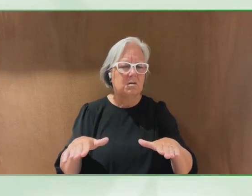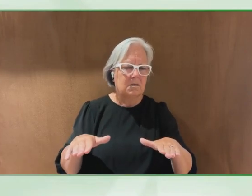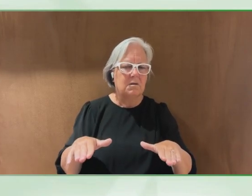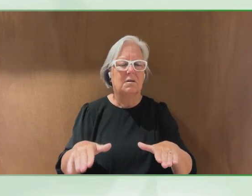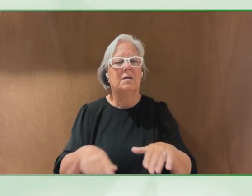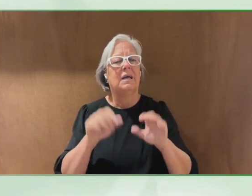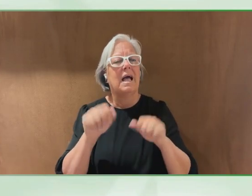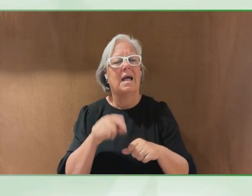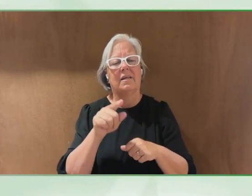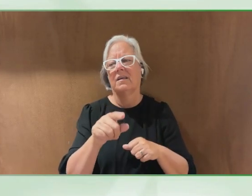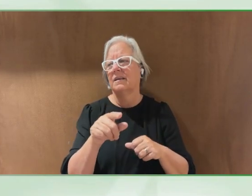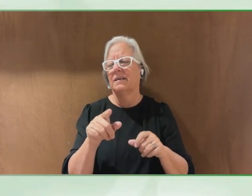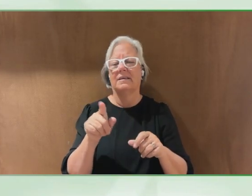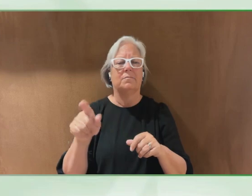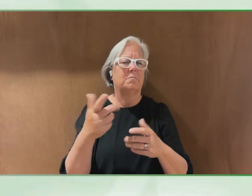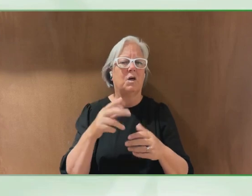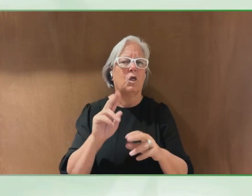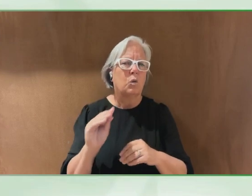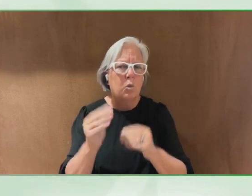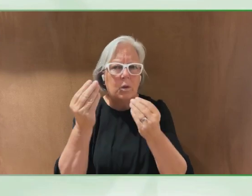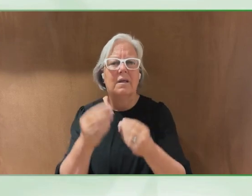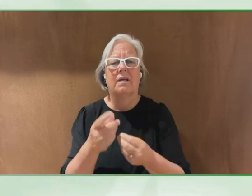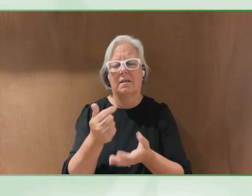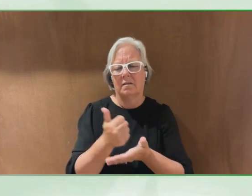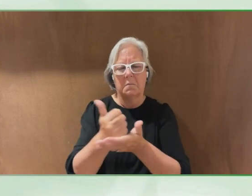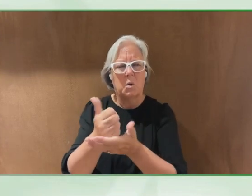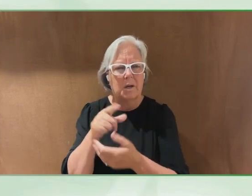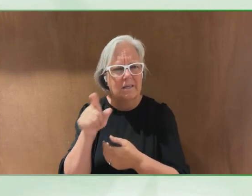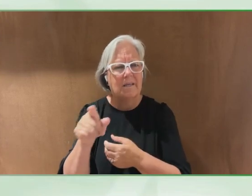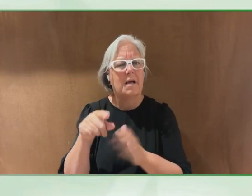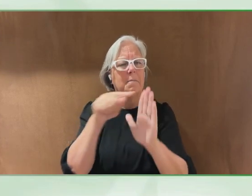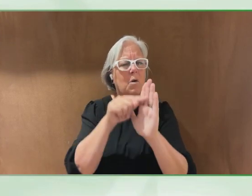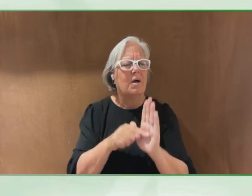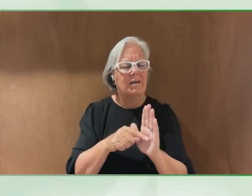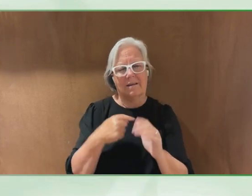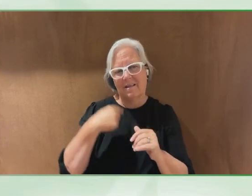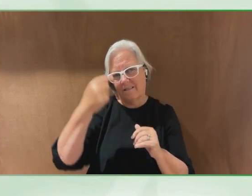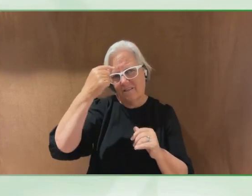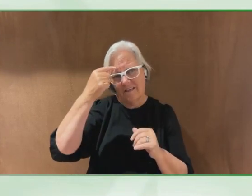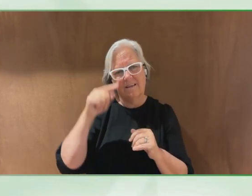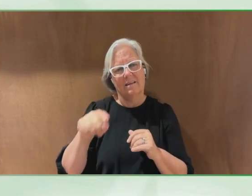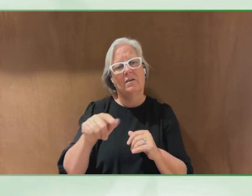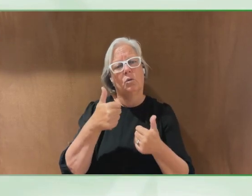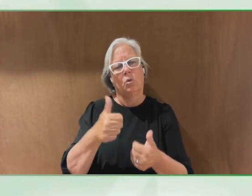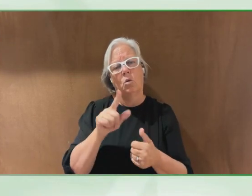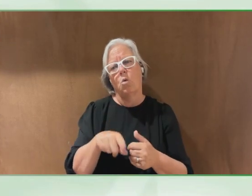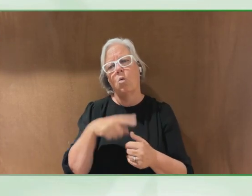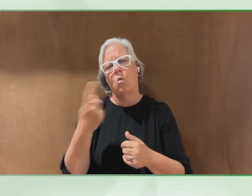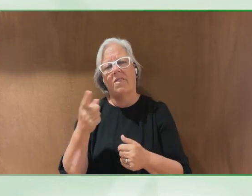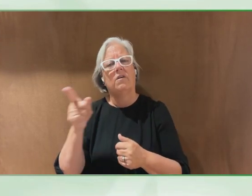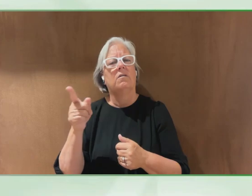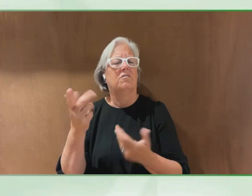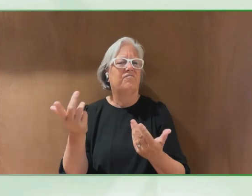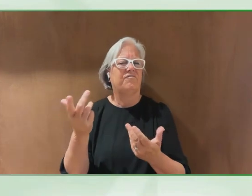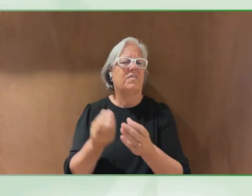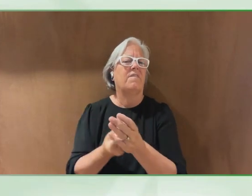and supporting employment policies can also serve as a reference for other developing countries. I'm very